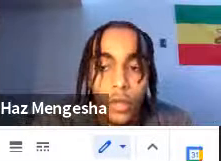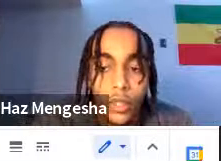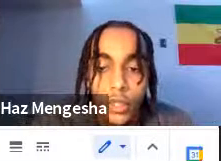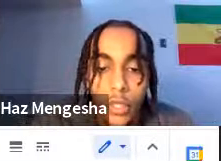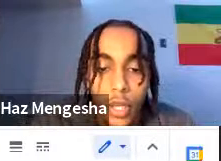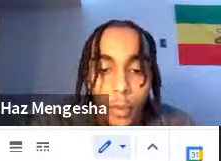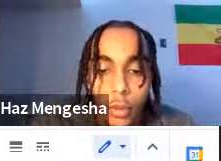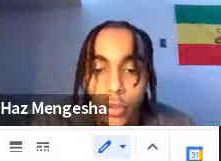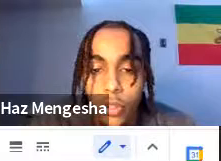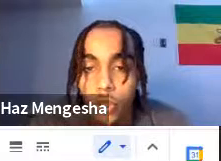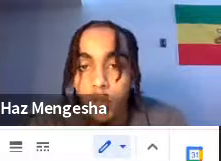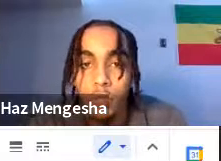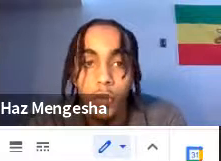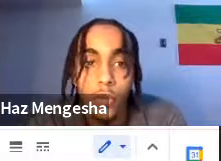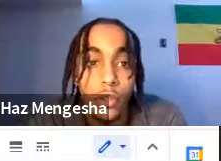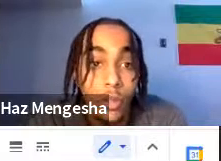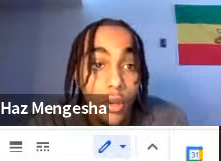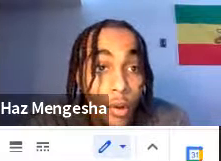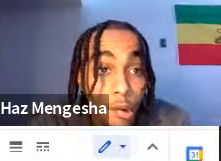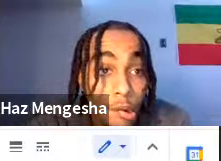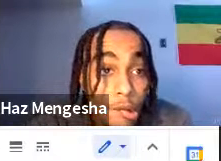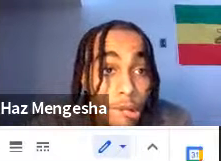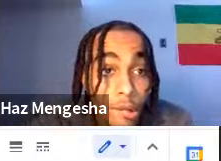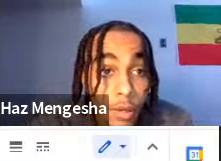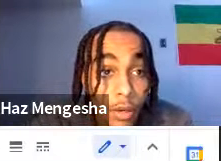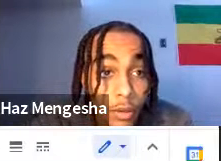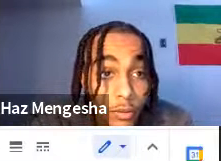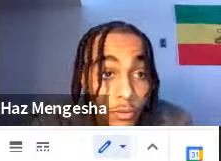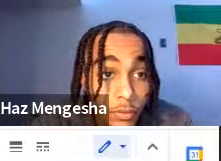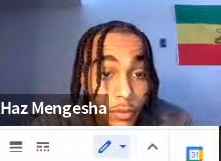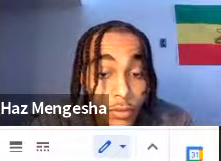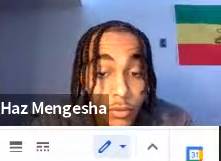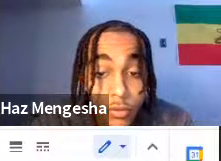If no one has anything, can I make a motion and go straight into voting?